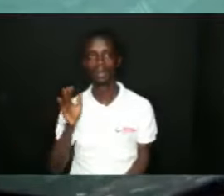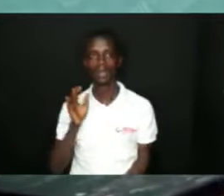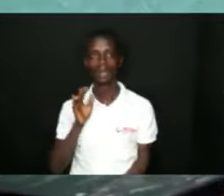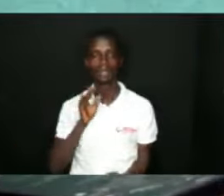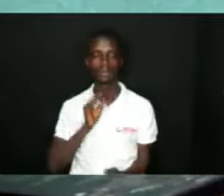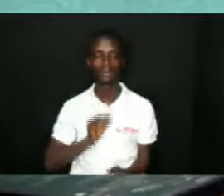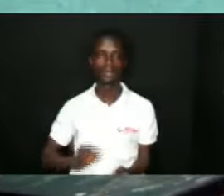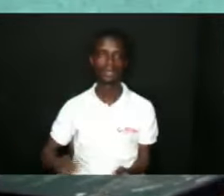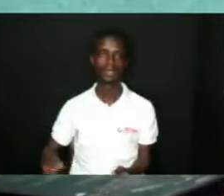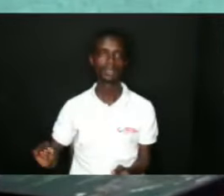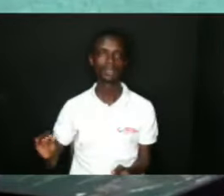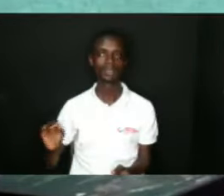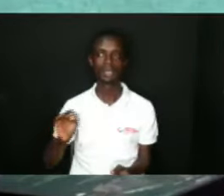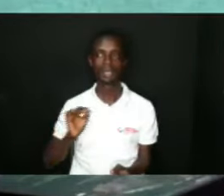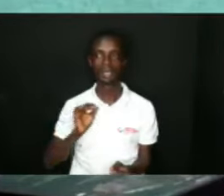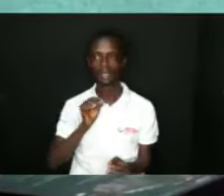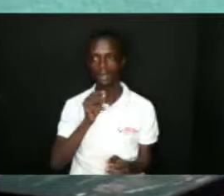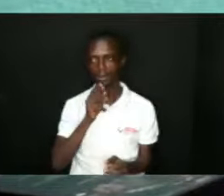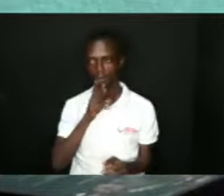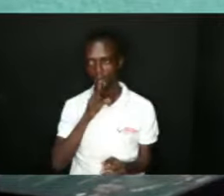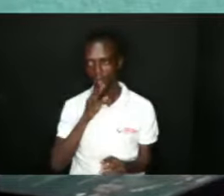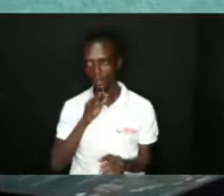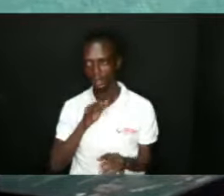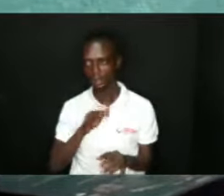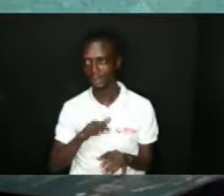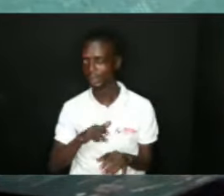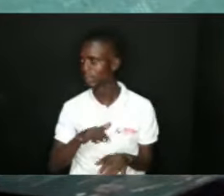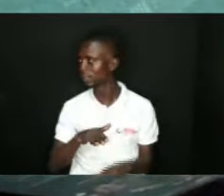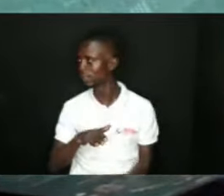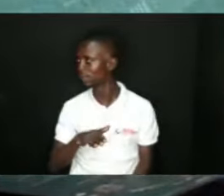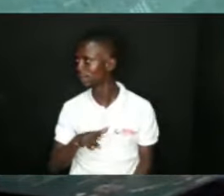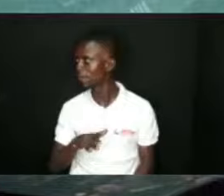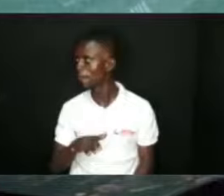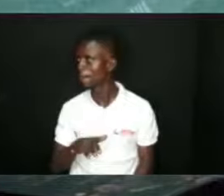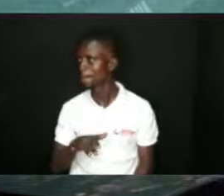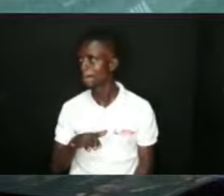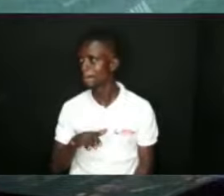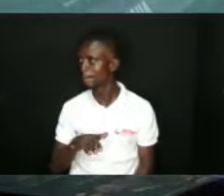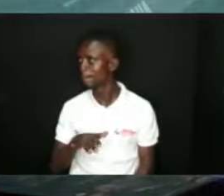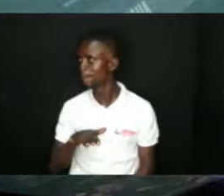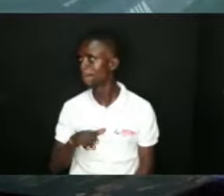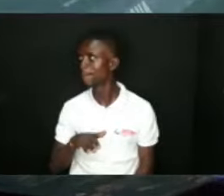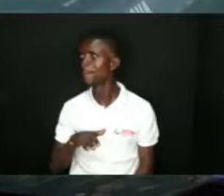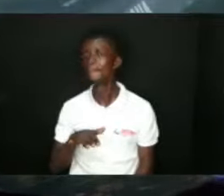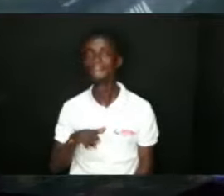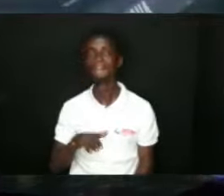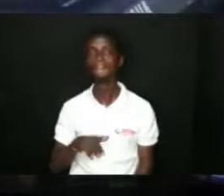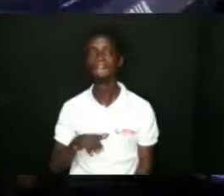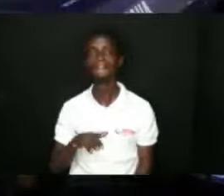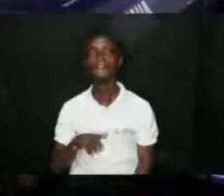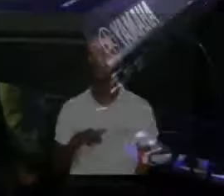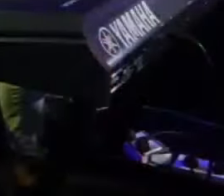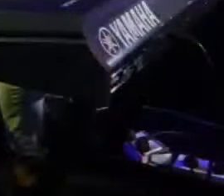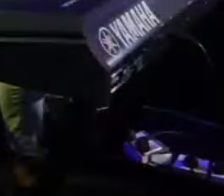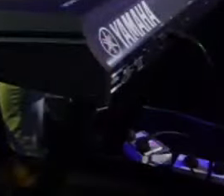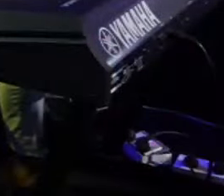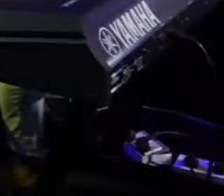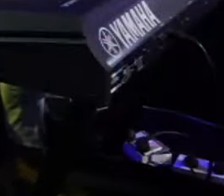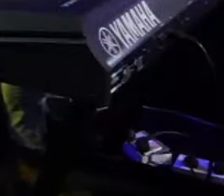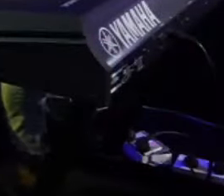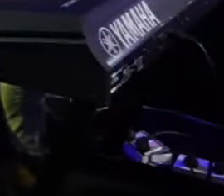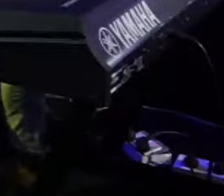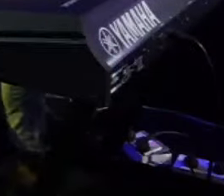All my springs are in Thee, O Lord.